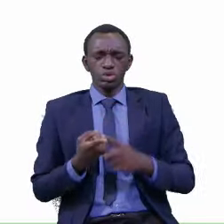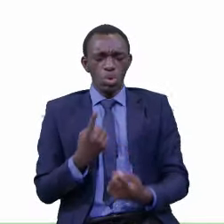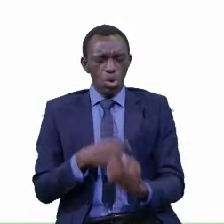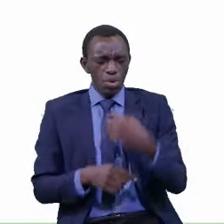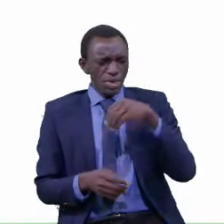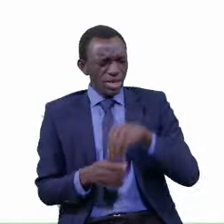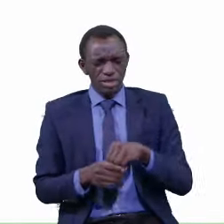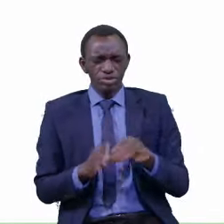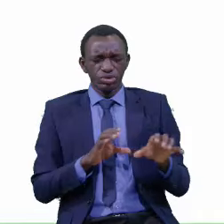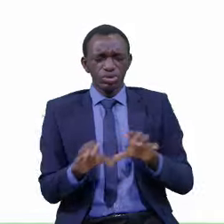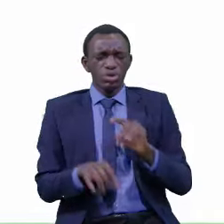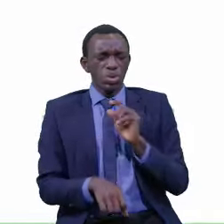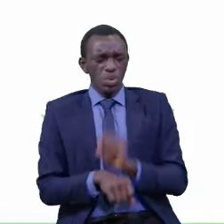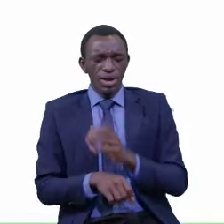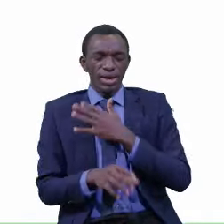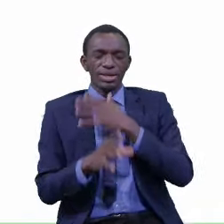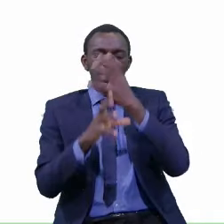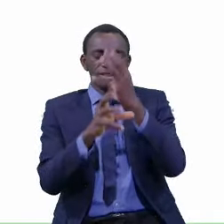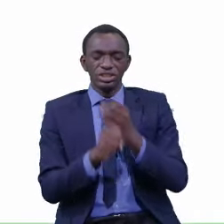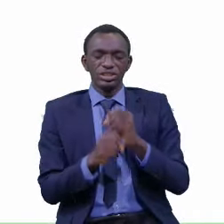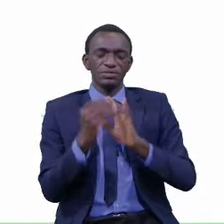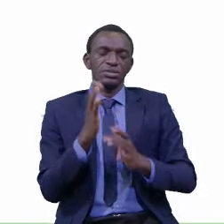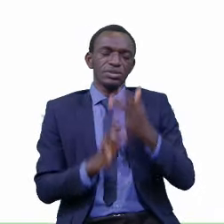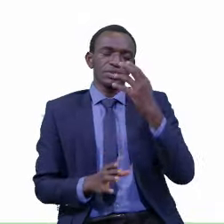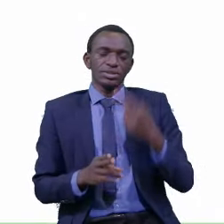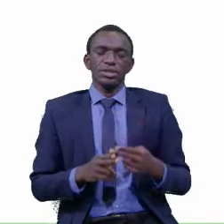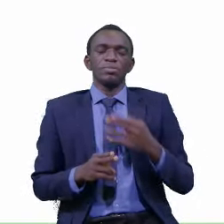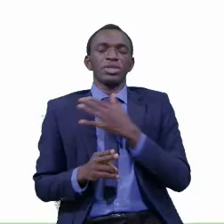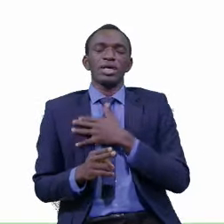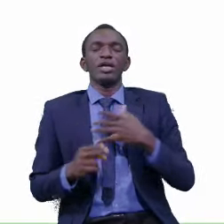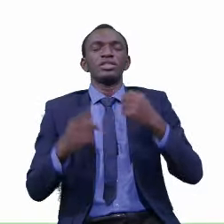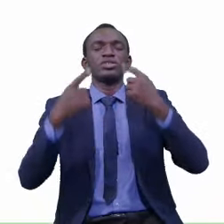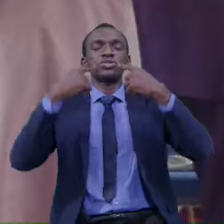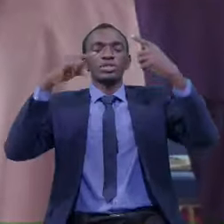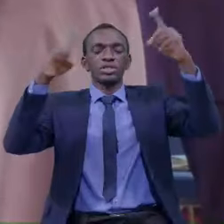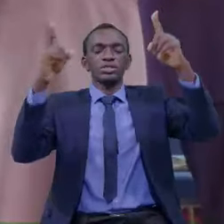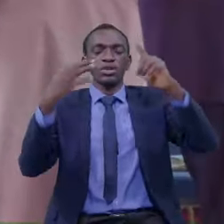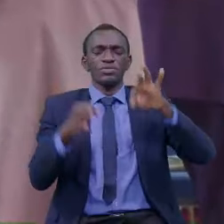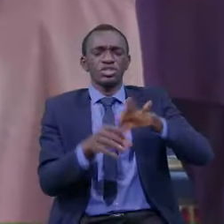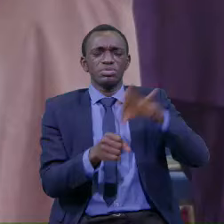achieve. May the success of the Spirit follow you back home.